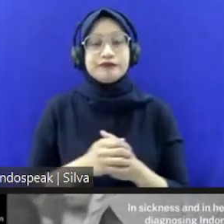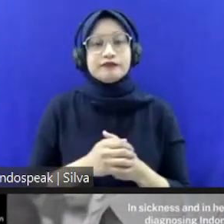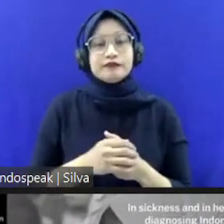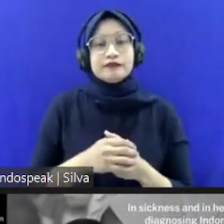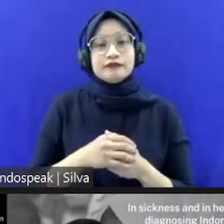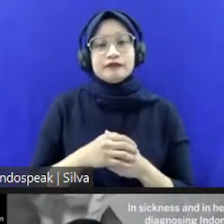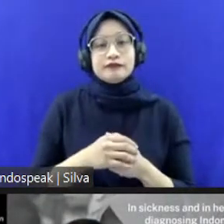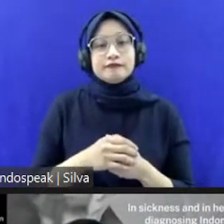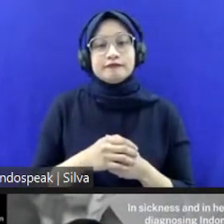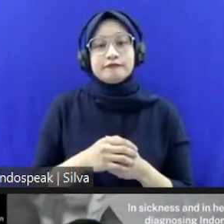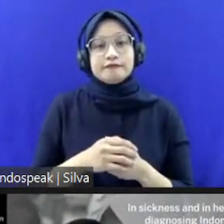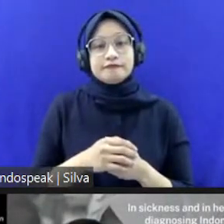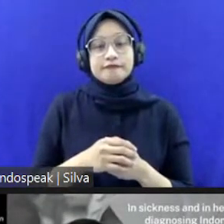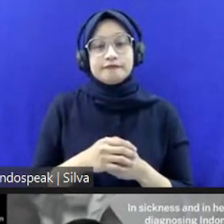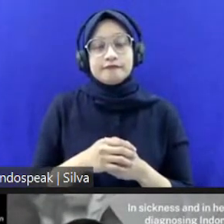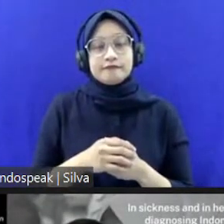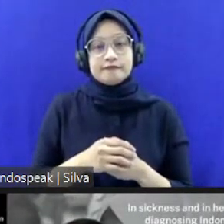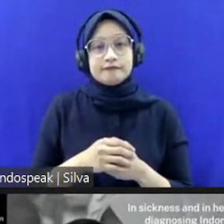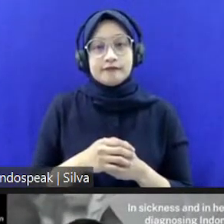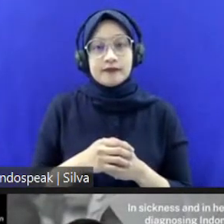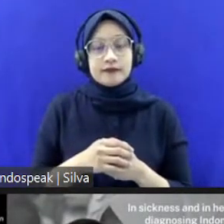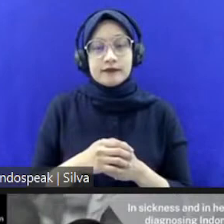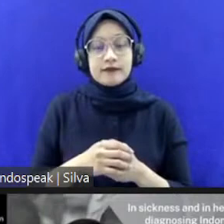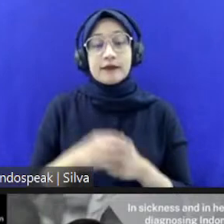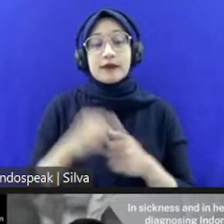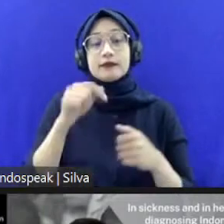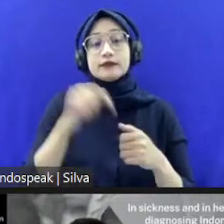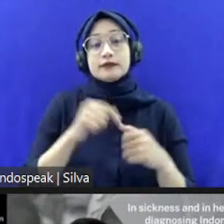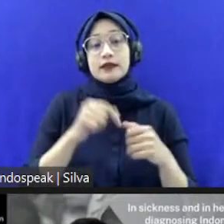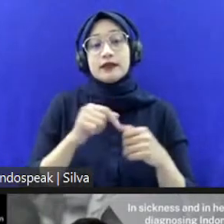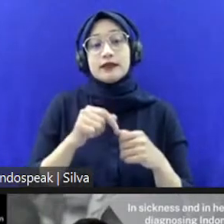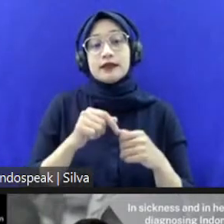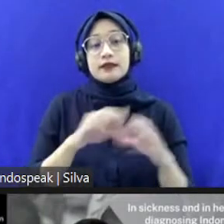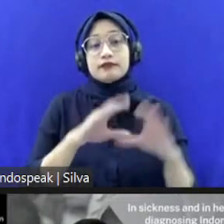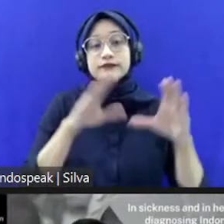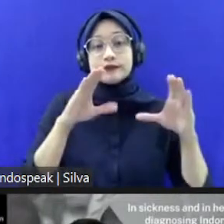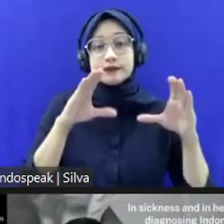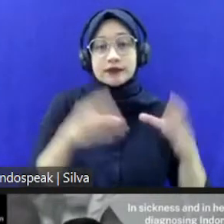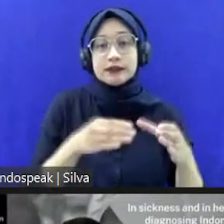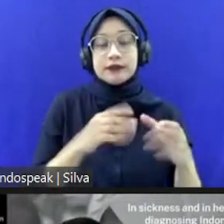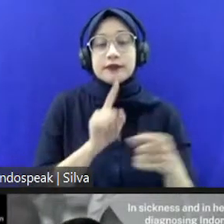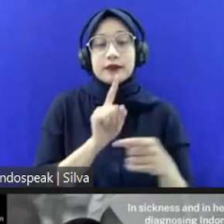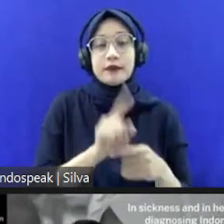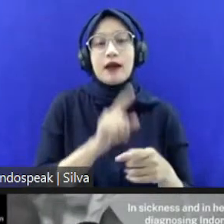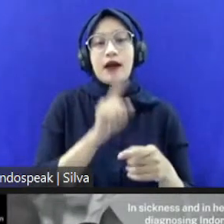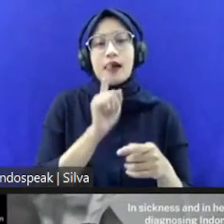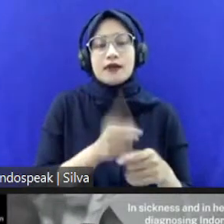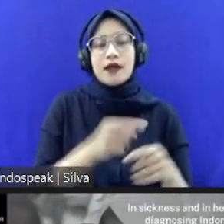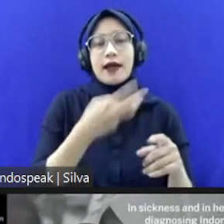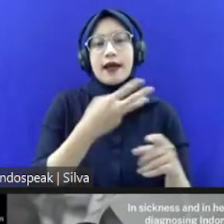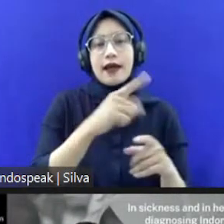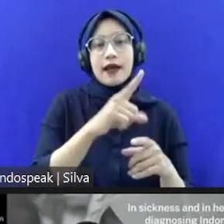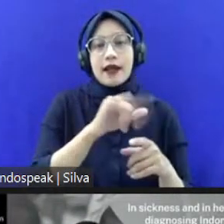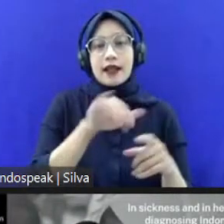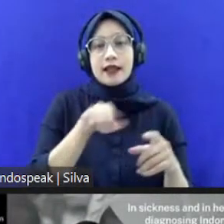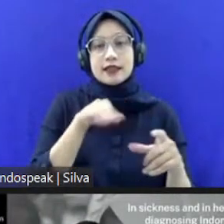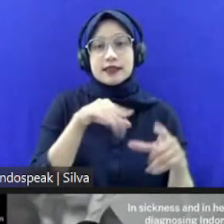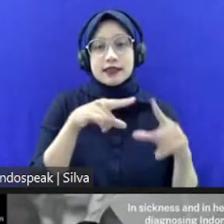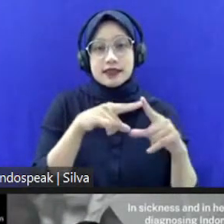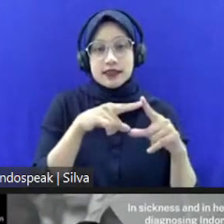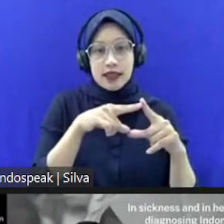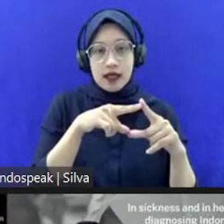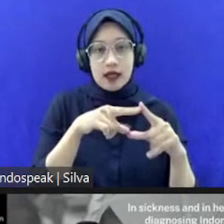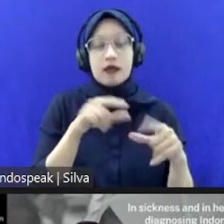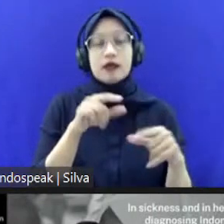my video. The first round, we have Aliza Han, which will deliver her